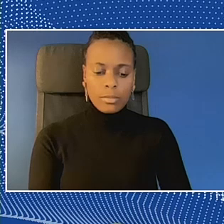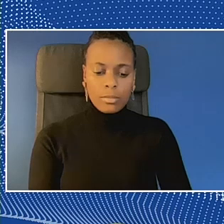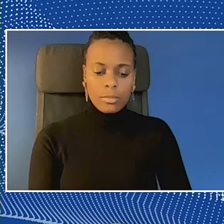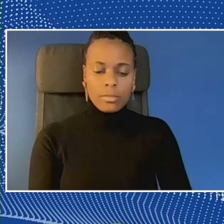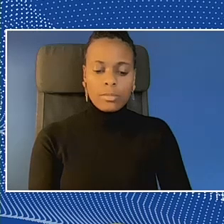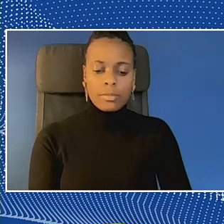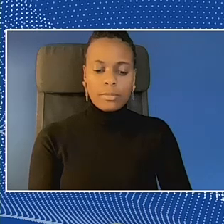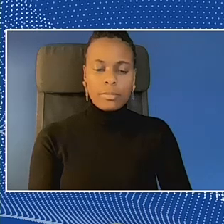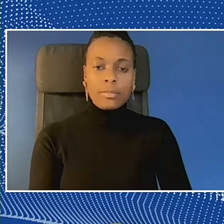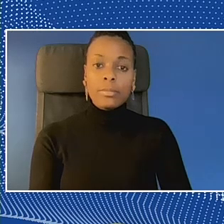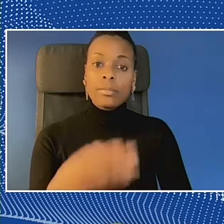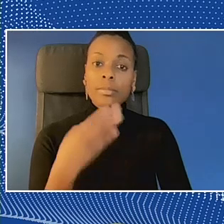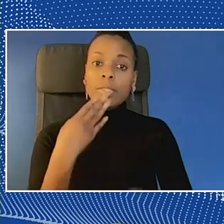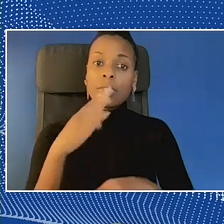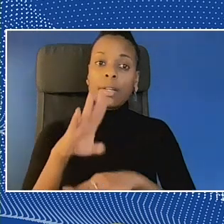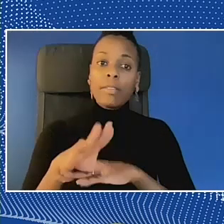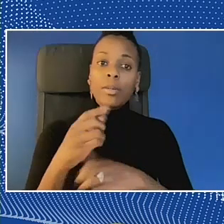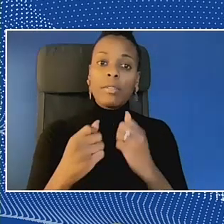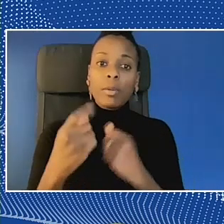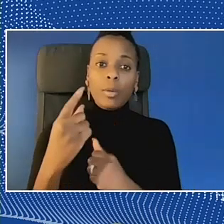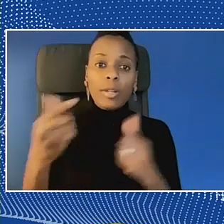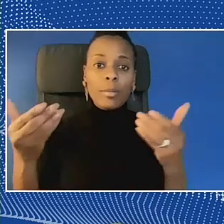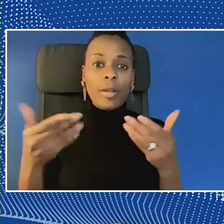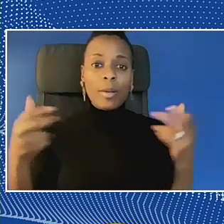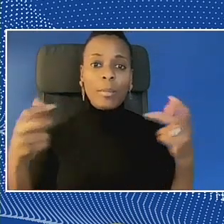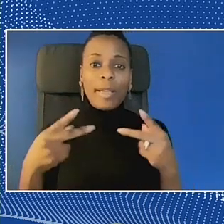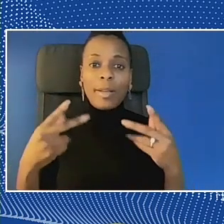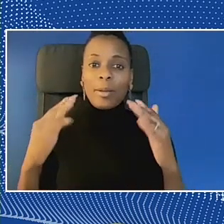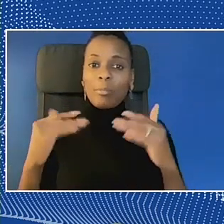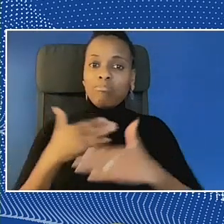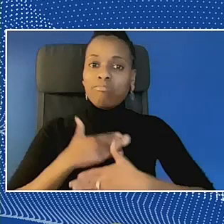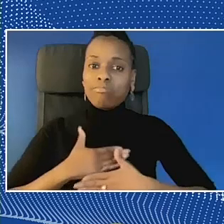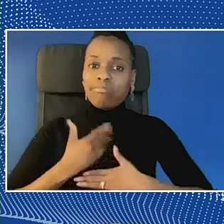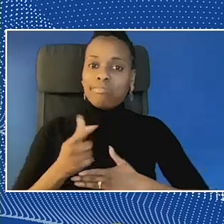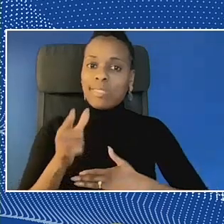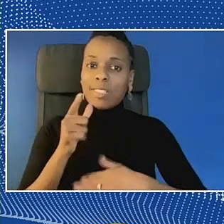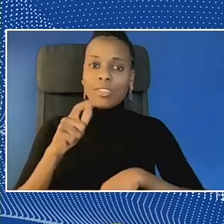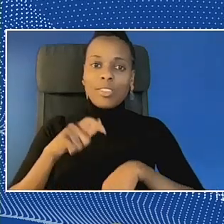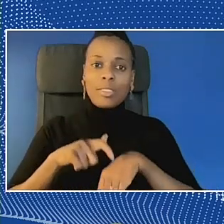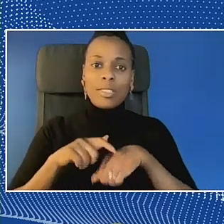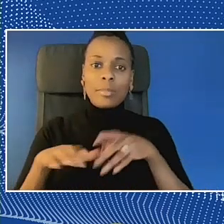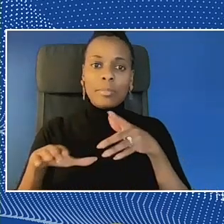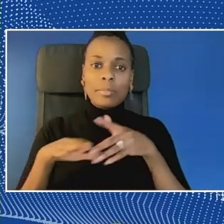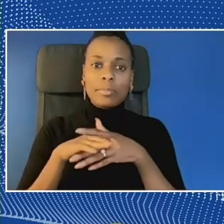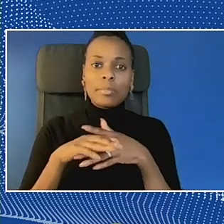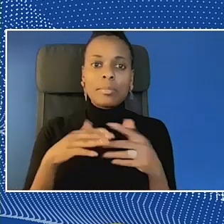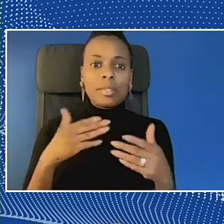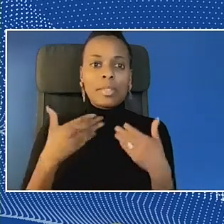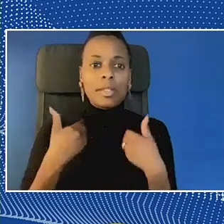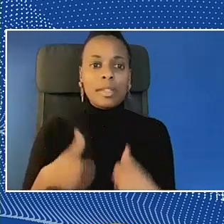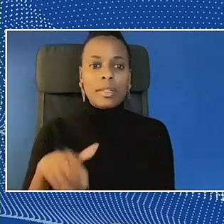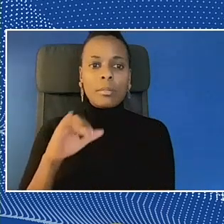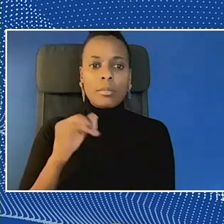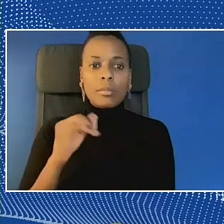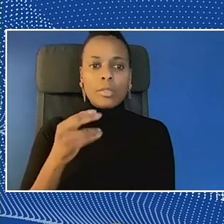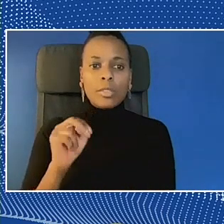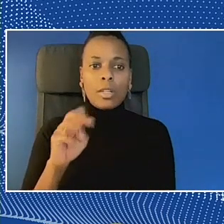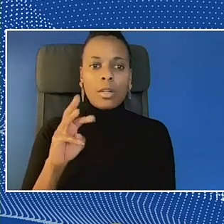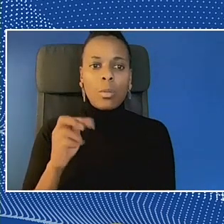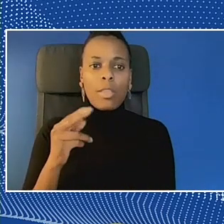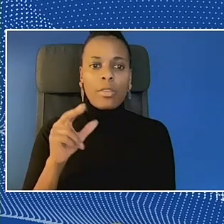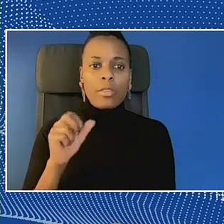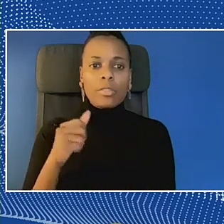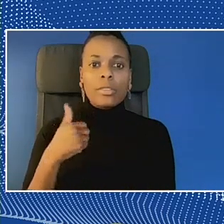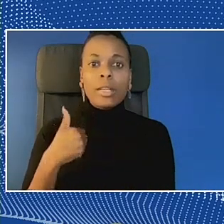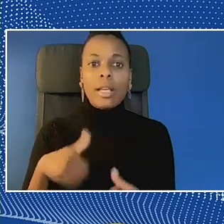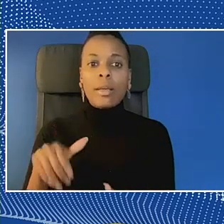Good afternoon, everyone. Welcome back. I hope you had a good lunchtime. My name is John Weathers. I'll be your FMCS facilitator